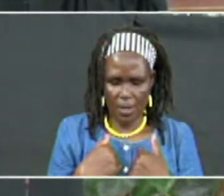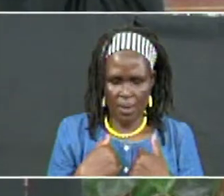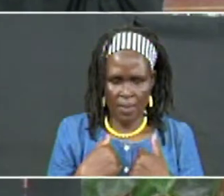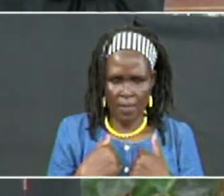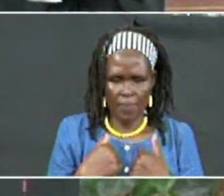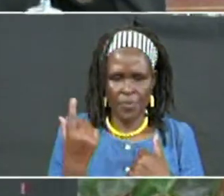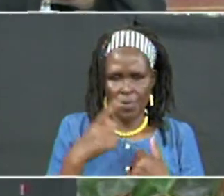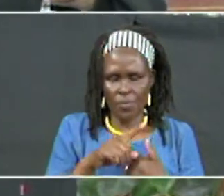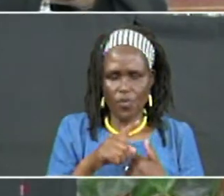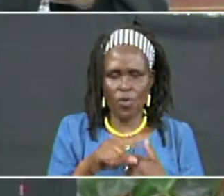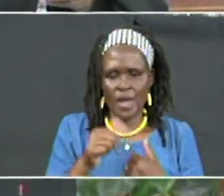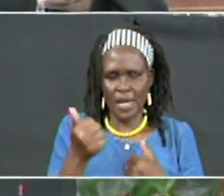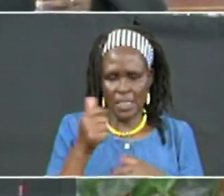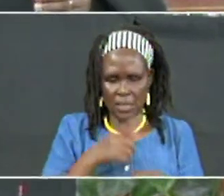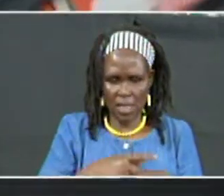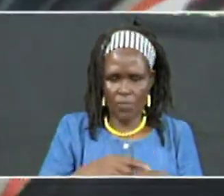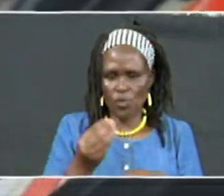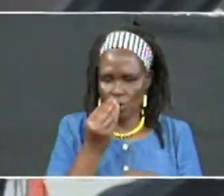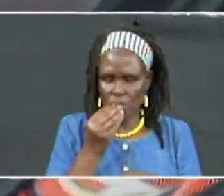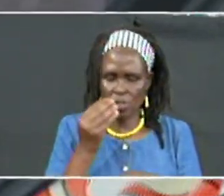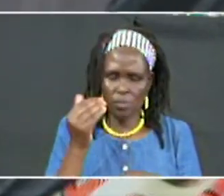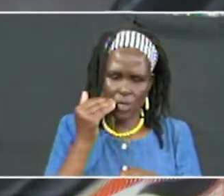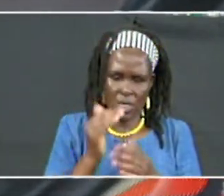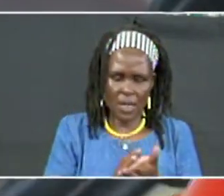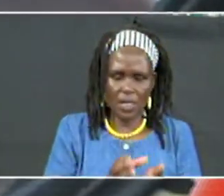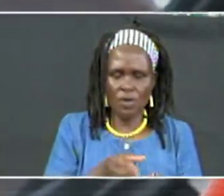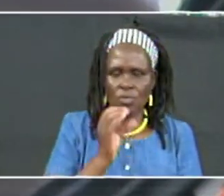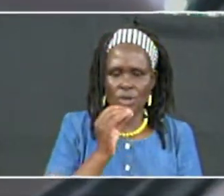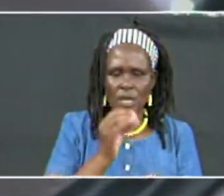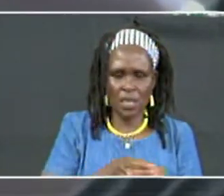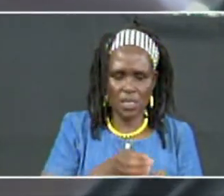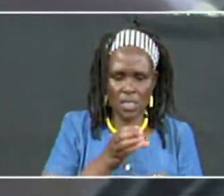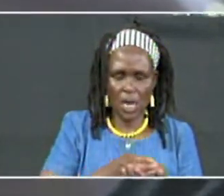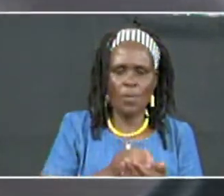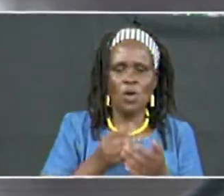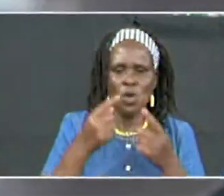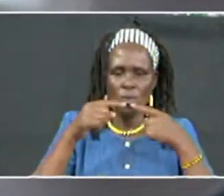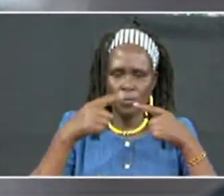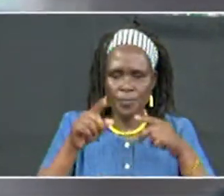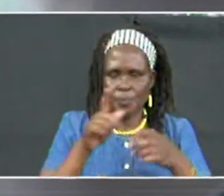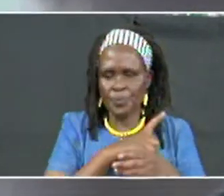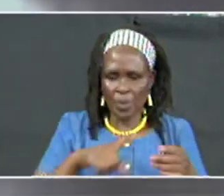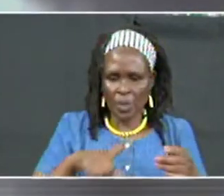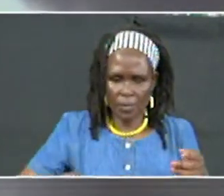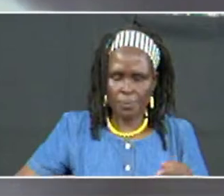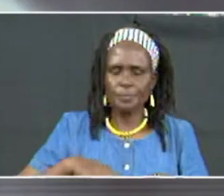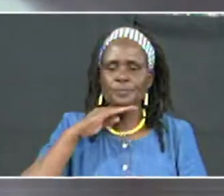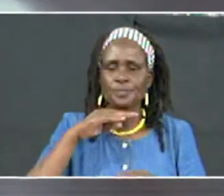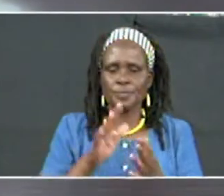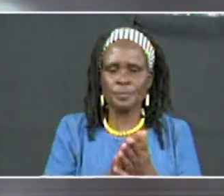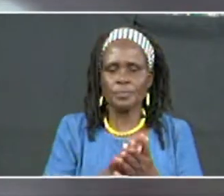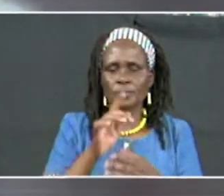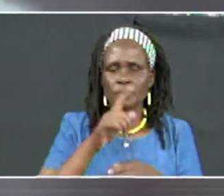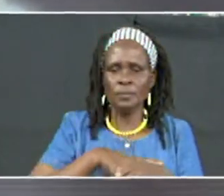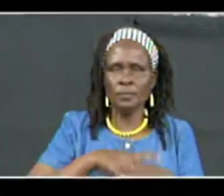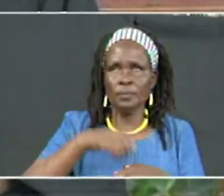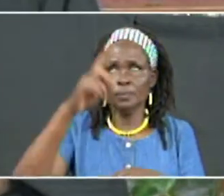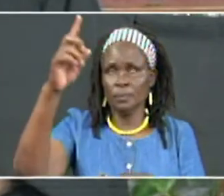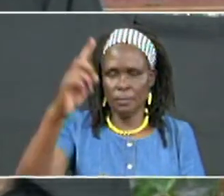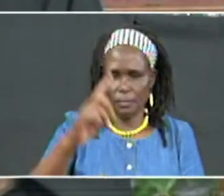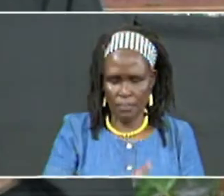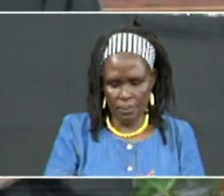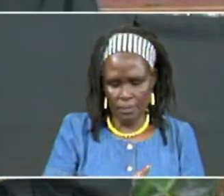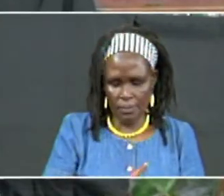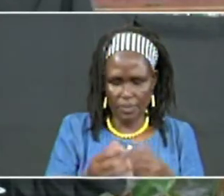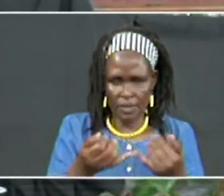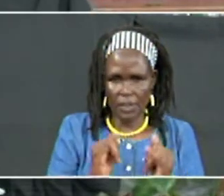whenever you eat this bread and drink this cup, you proclaim the Lord's death until he comes." Let